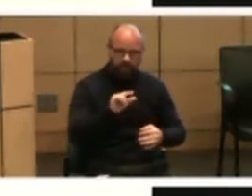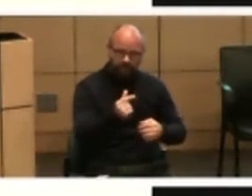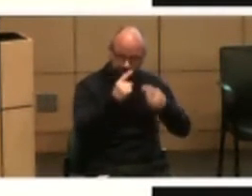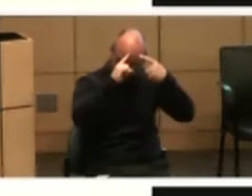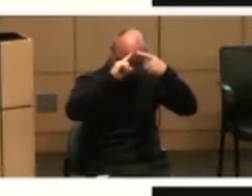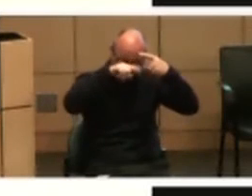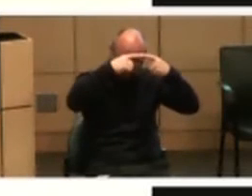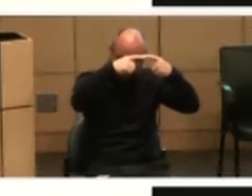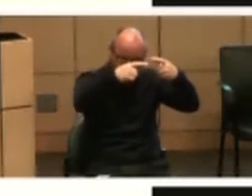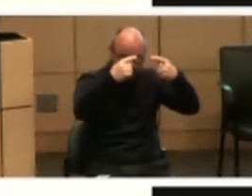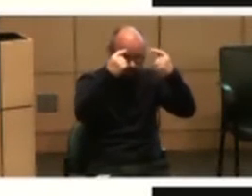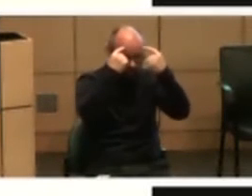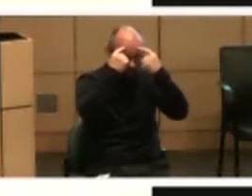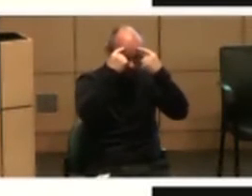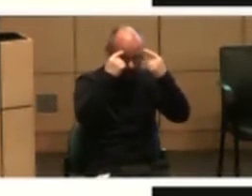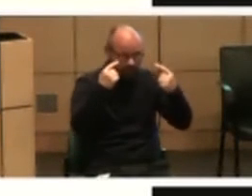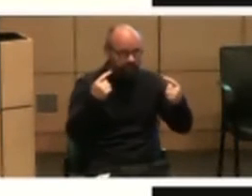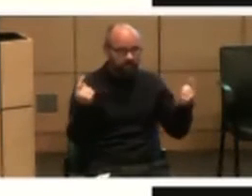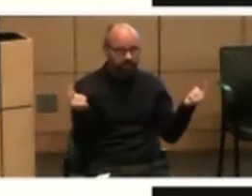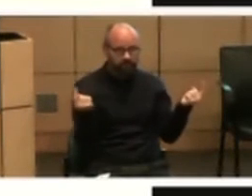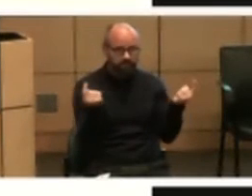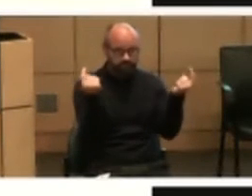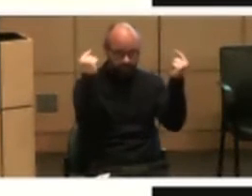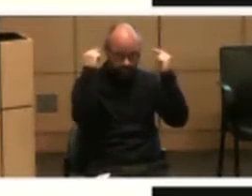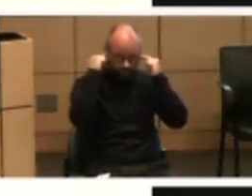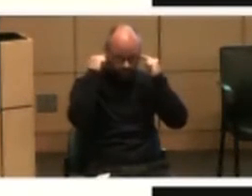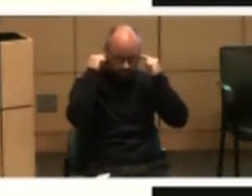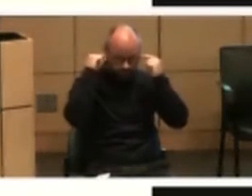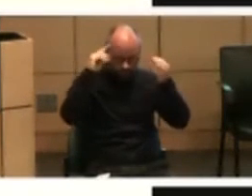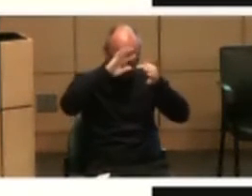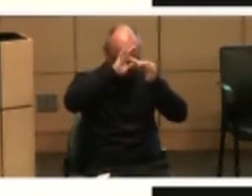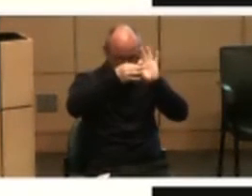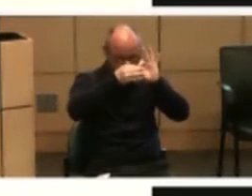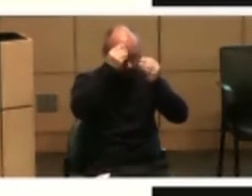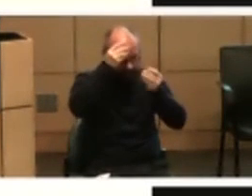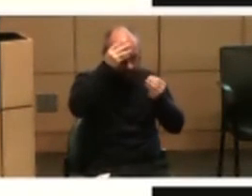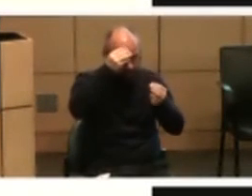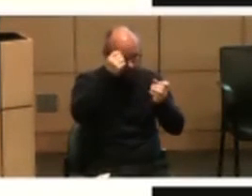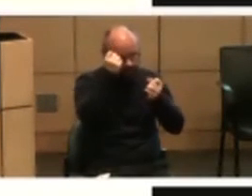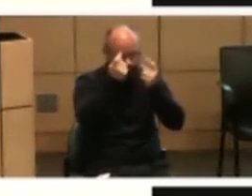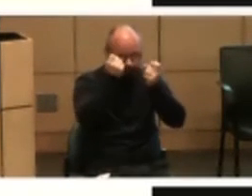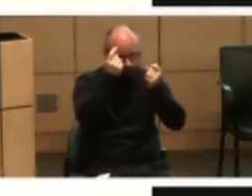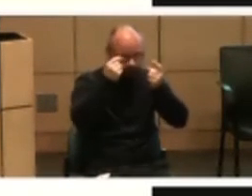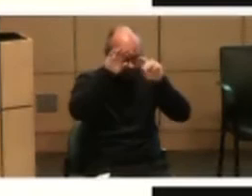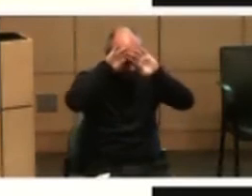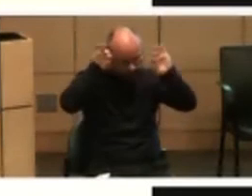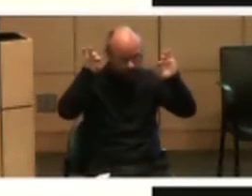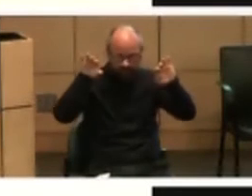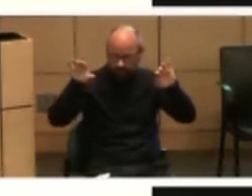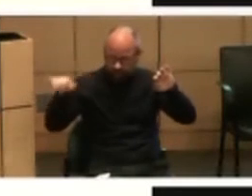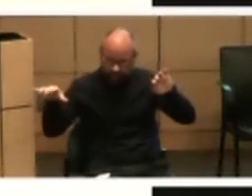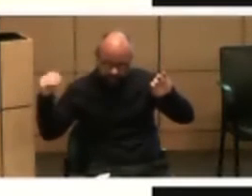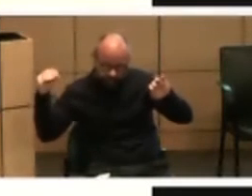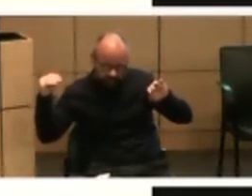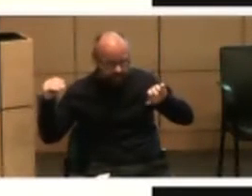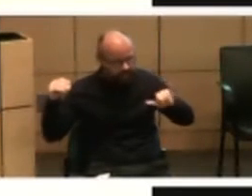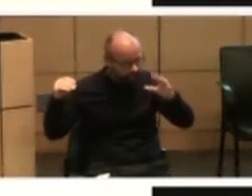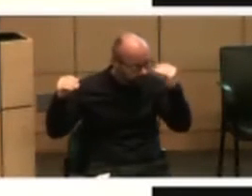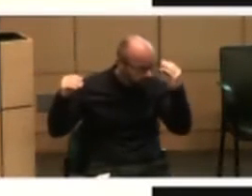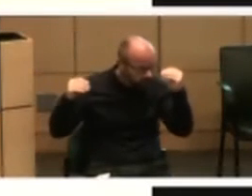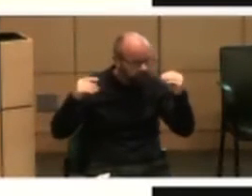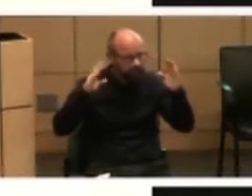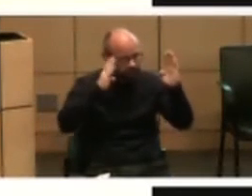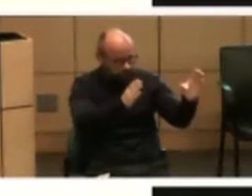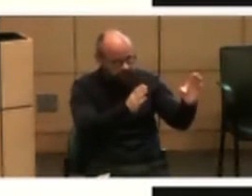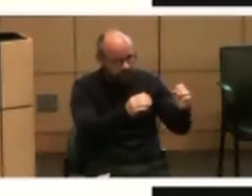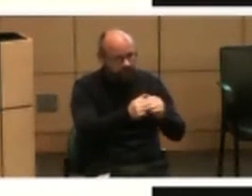information it gets across two ears, and it can use that information, again, to separate one sound from another. So by having